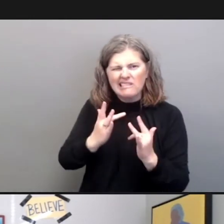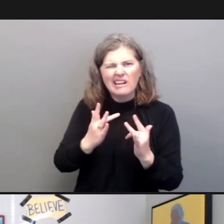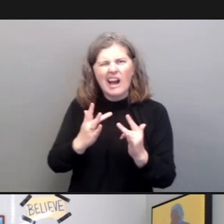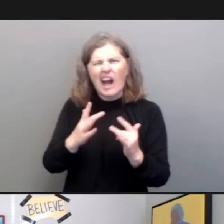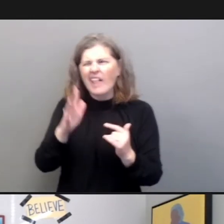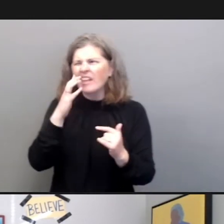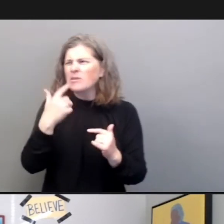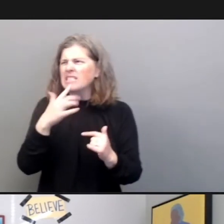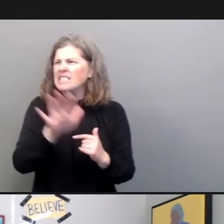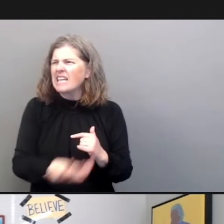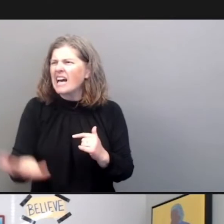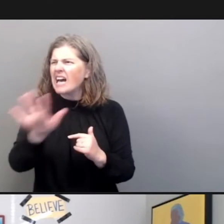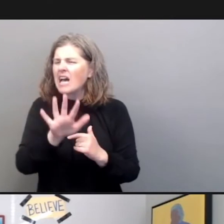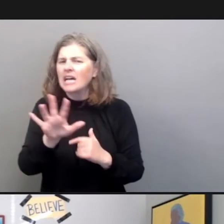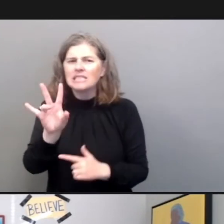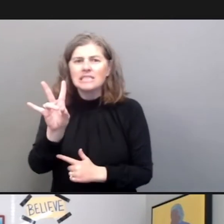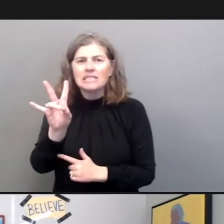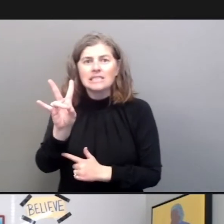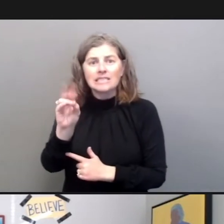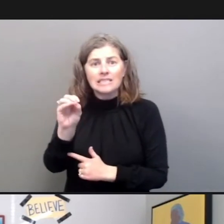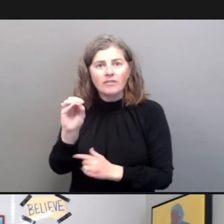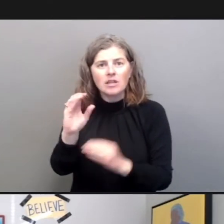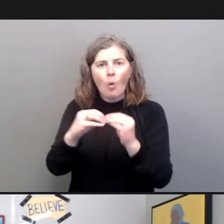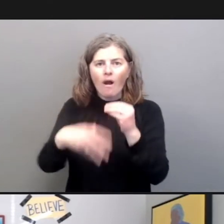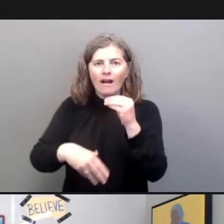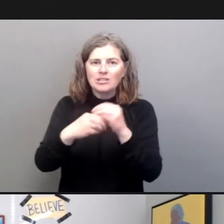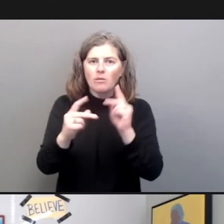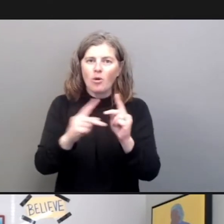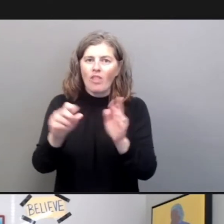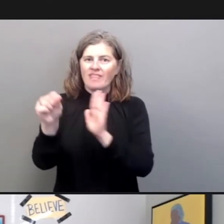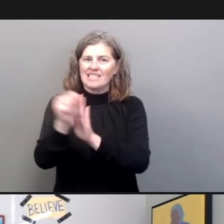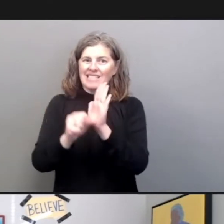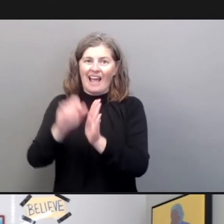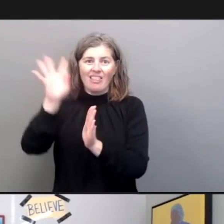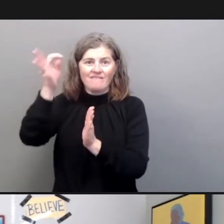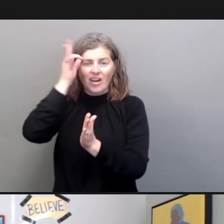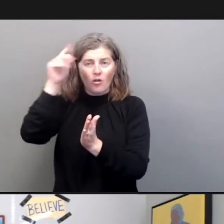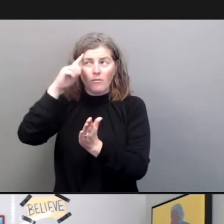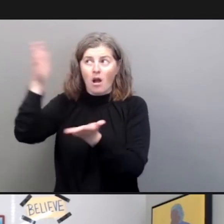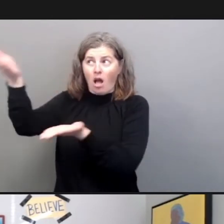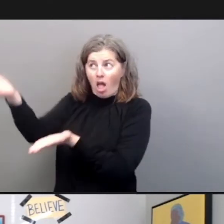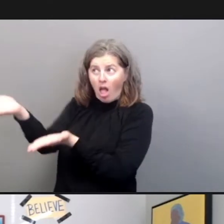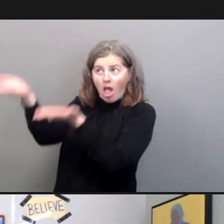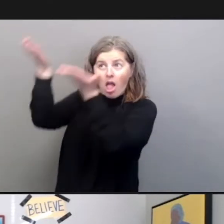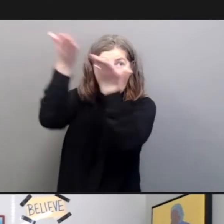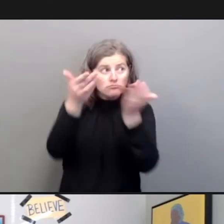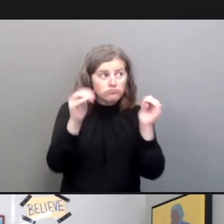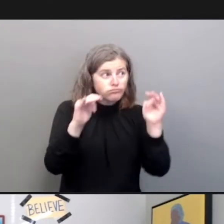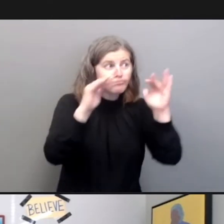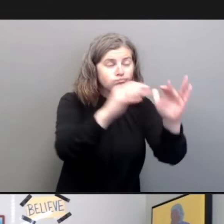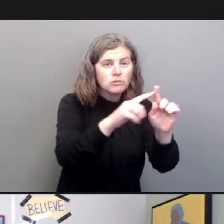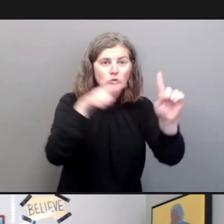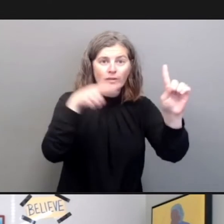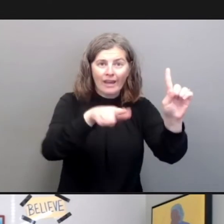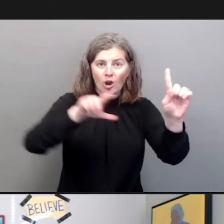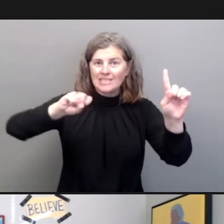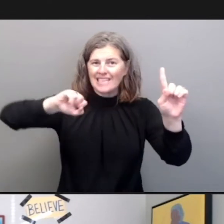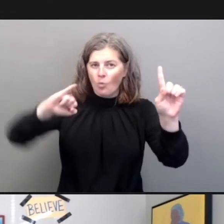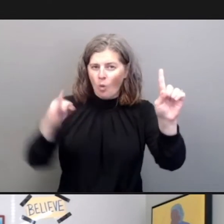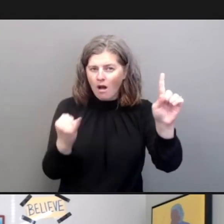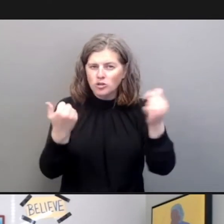70 some additional personnel that the states and the federal government is bringing into San Juan to try to